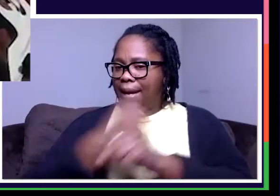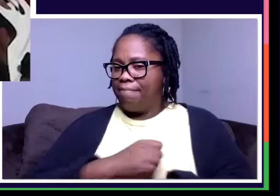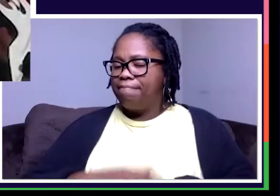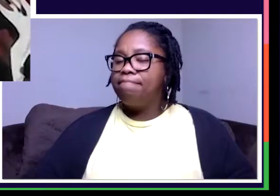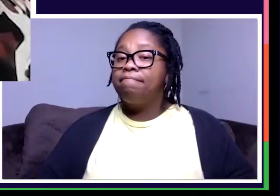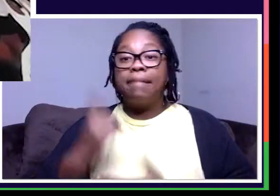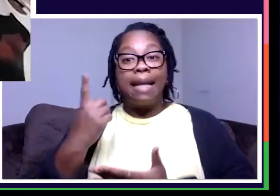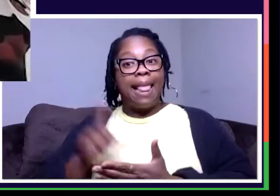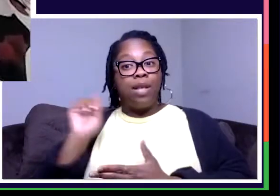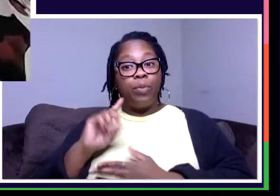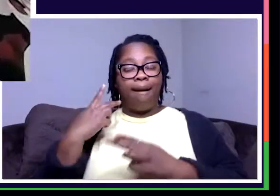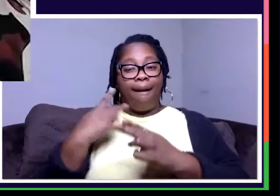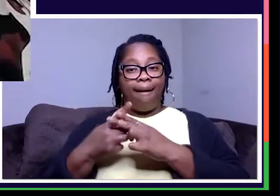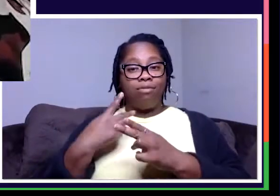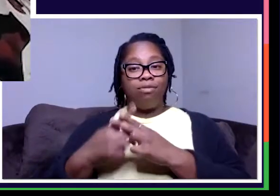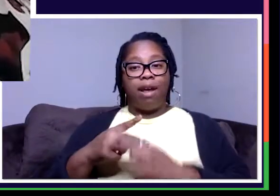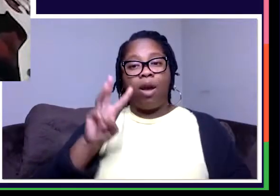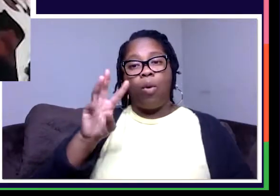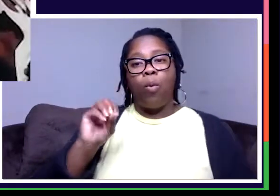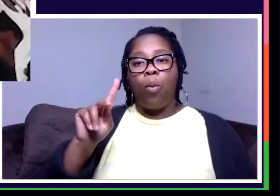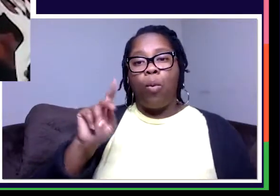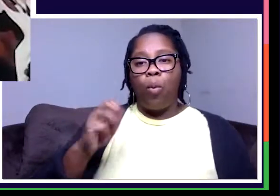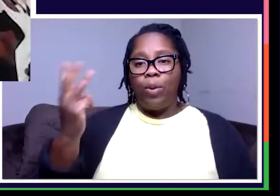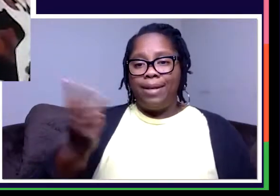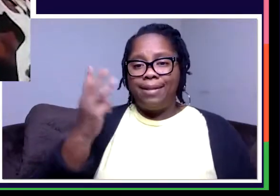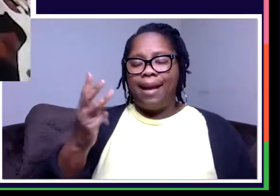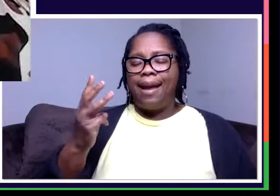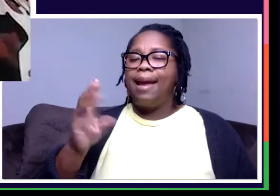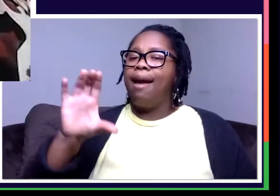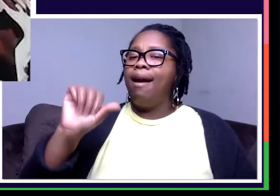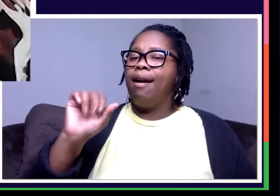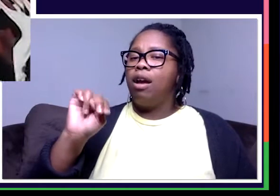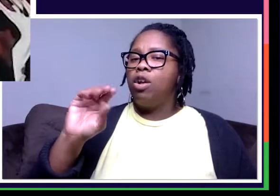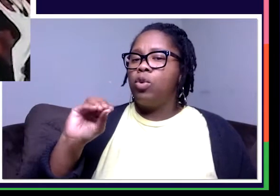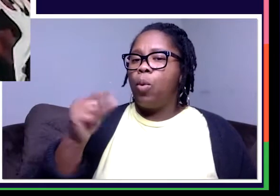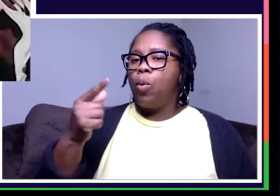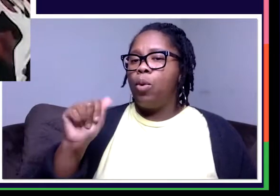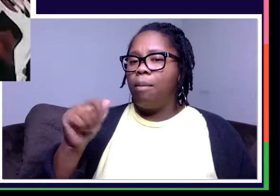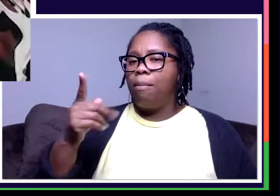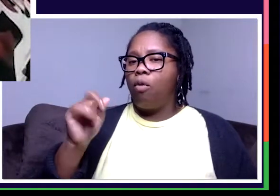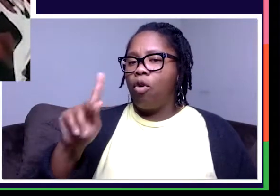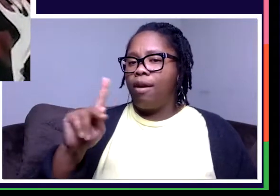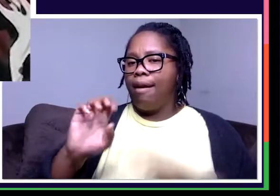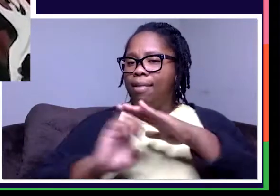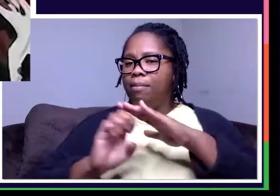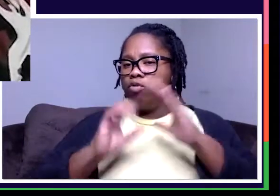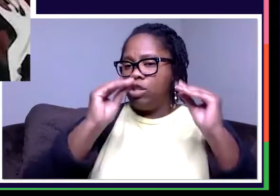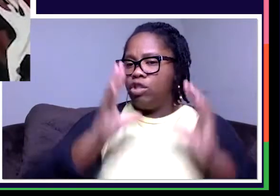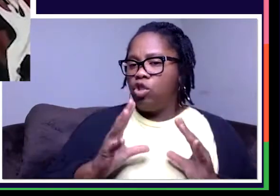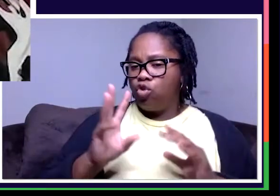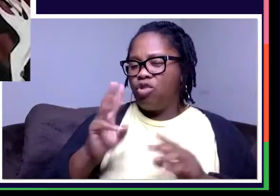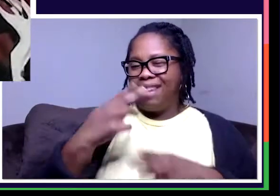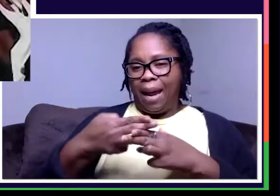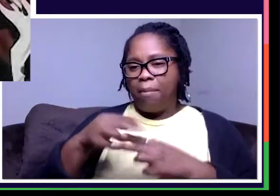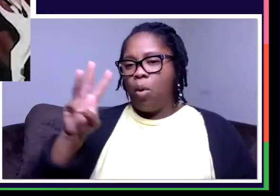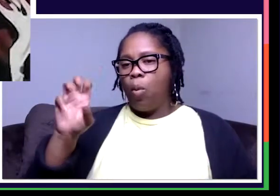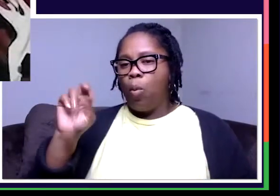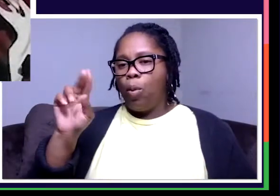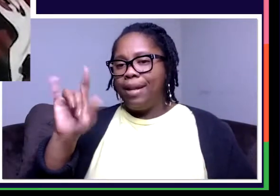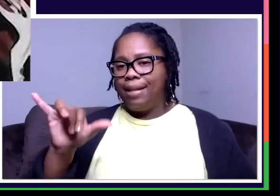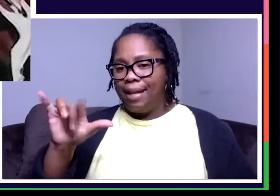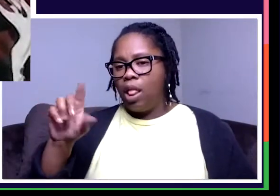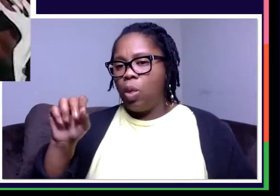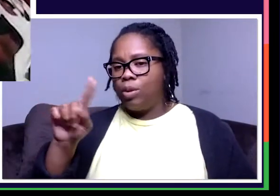For #WokeWednesday last week, Canoga Park elementary teacher Wendy Lozano